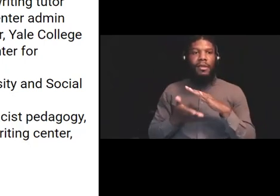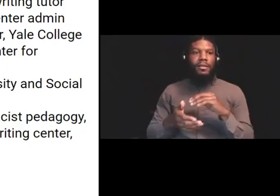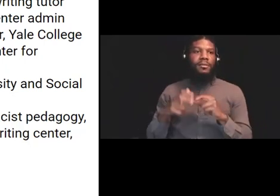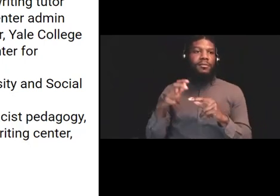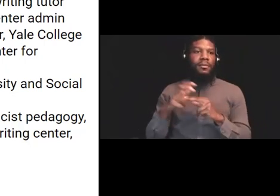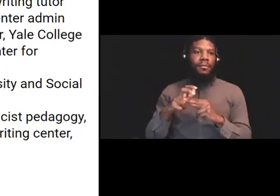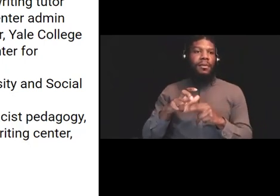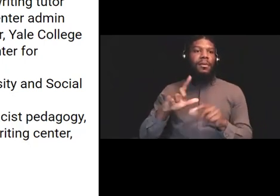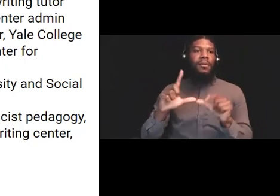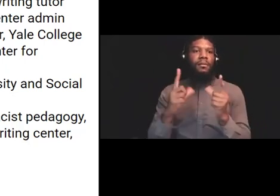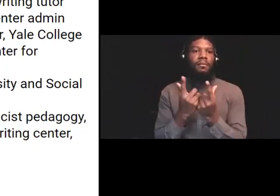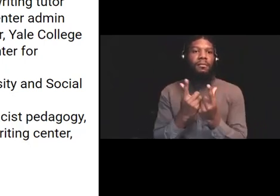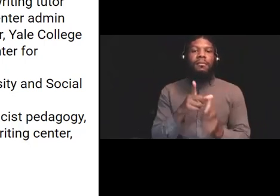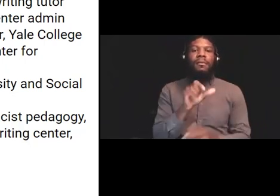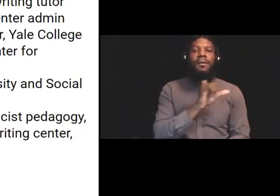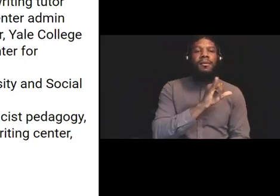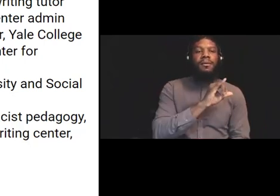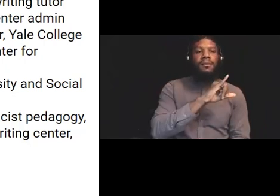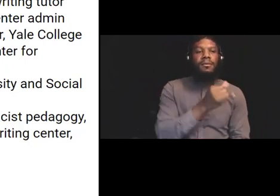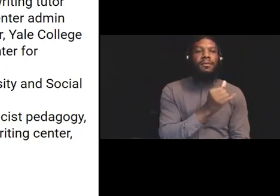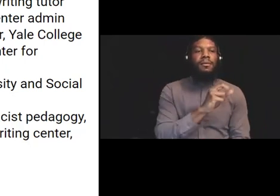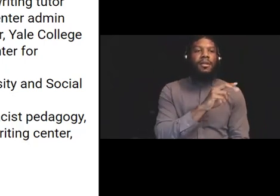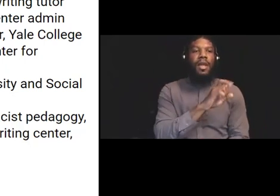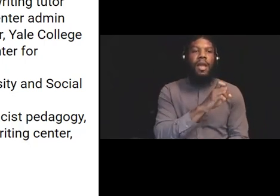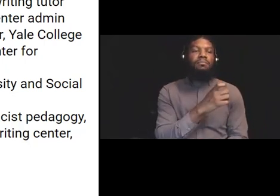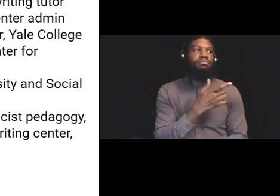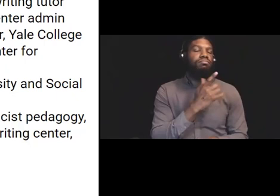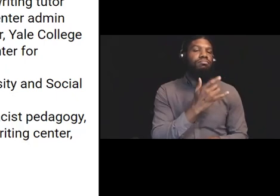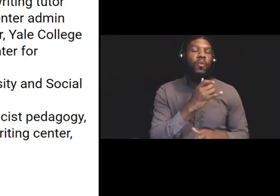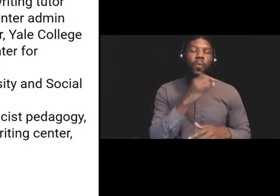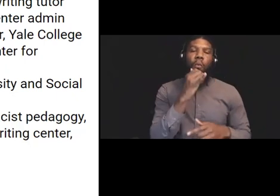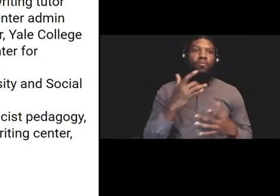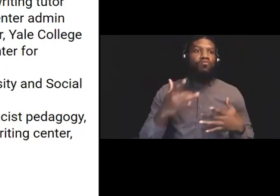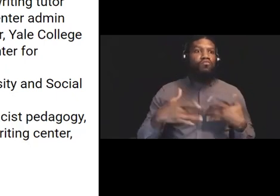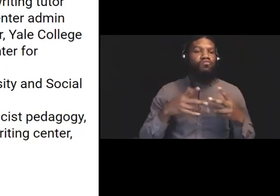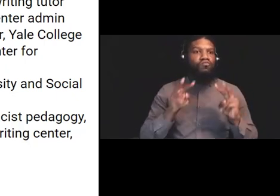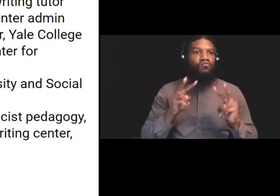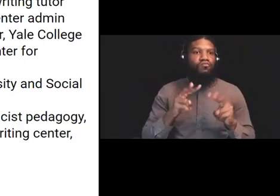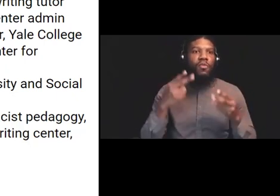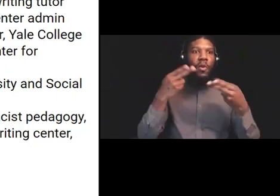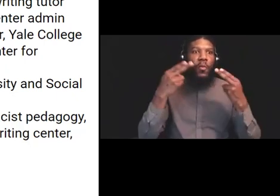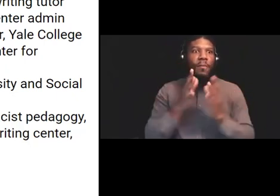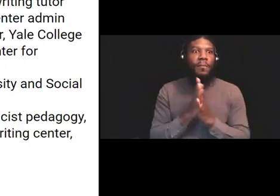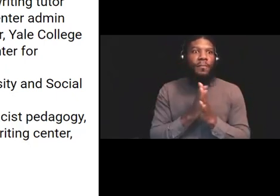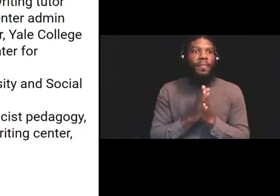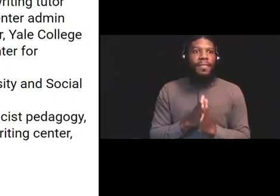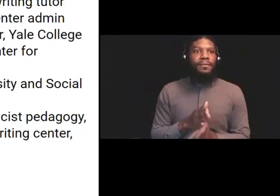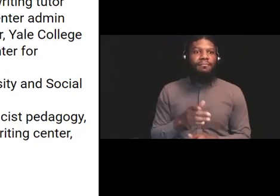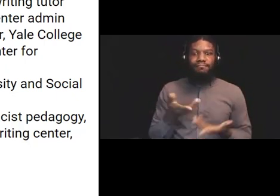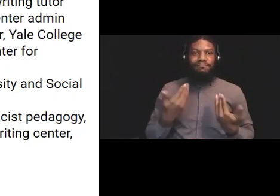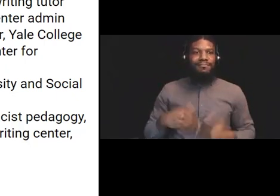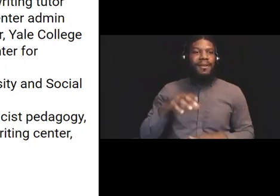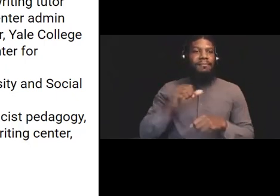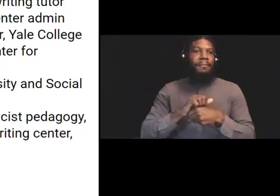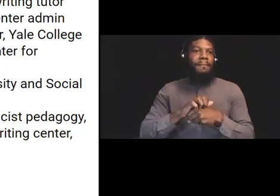I'm, like Janelle, I'm also very excited about Halloween. You can see me and Wes here. I'm a pandemic bride.